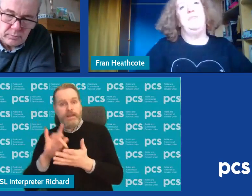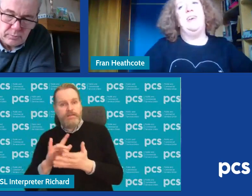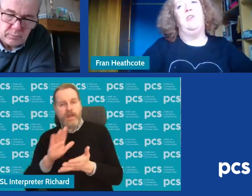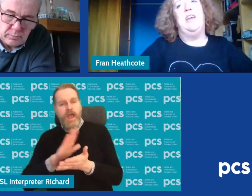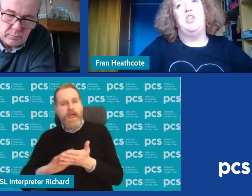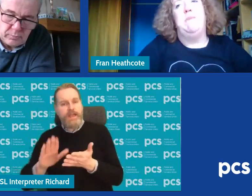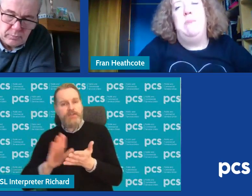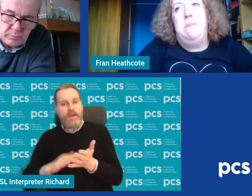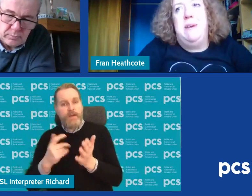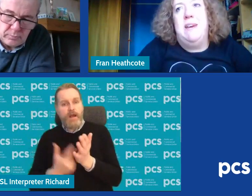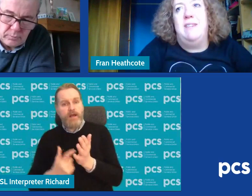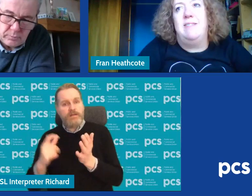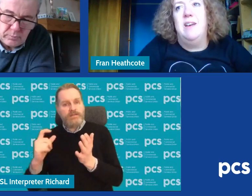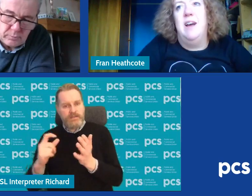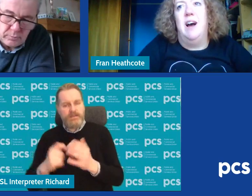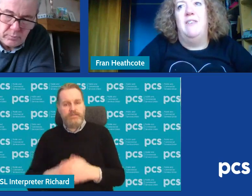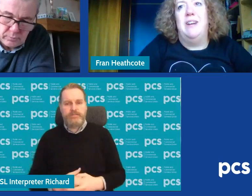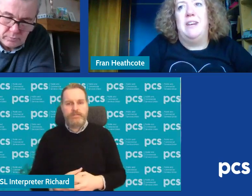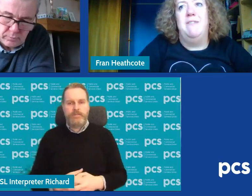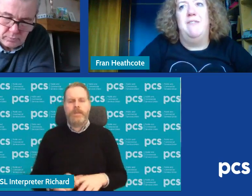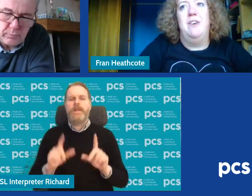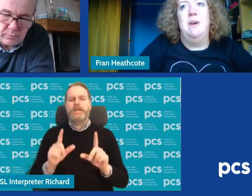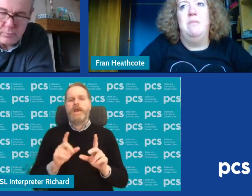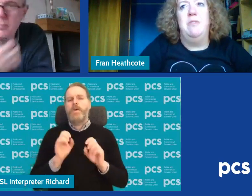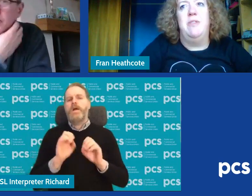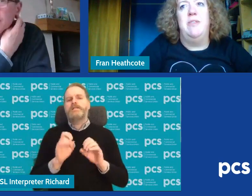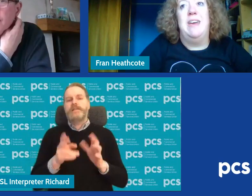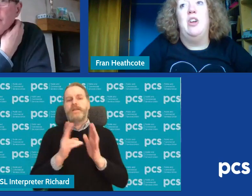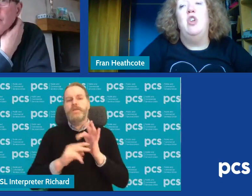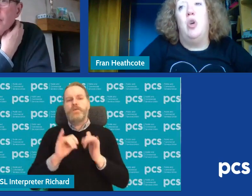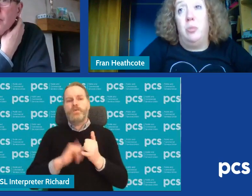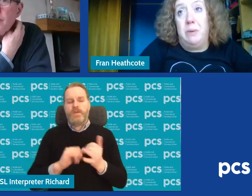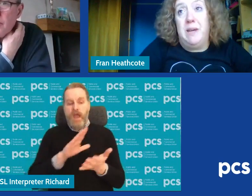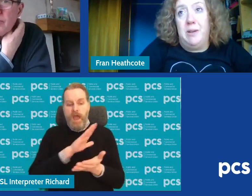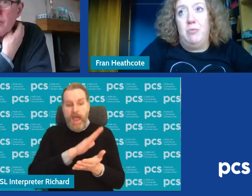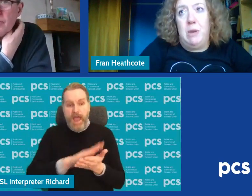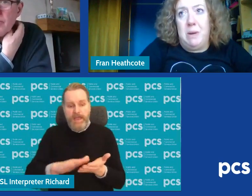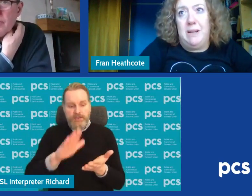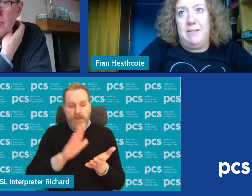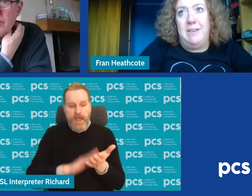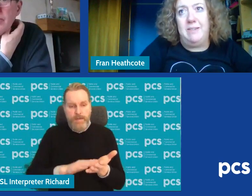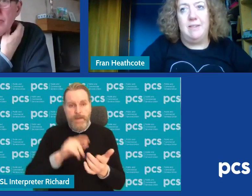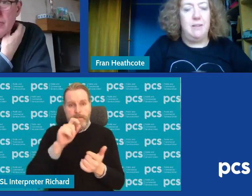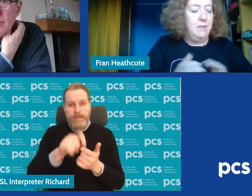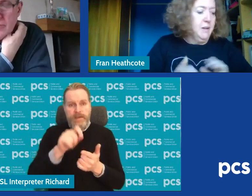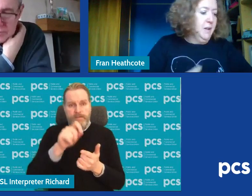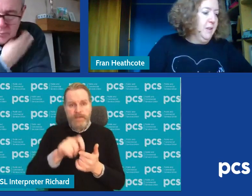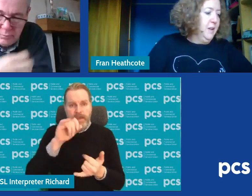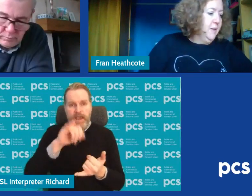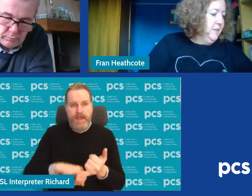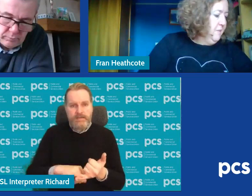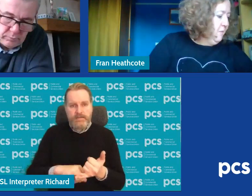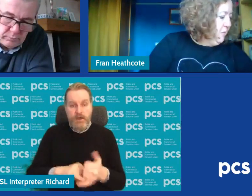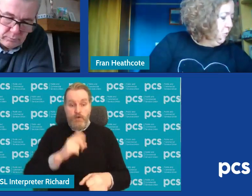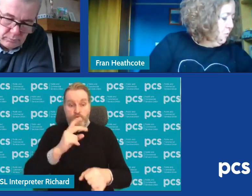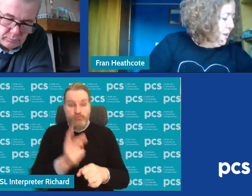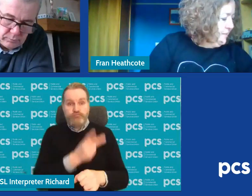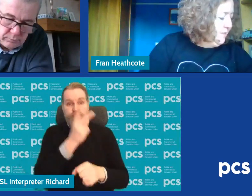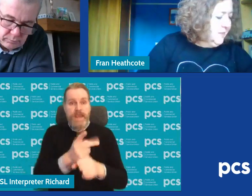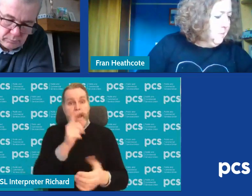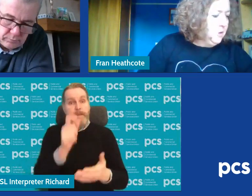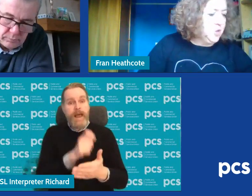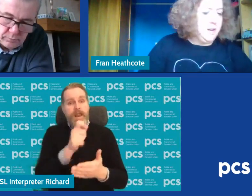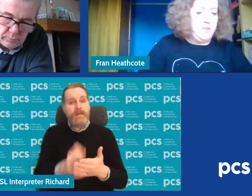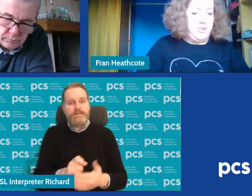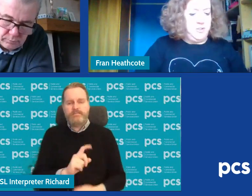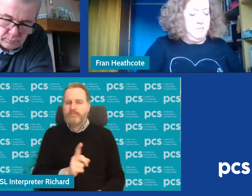Quick update on HMPPS. I've had it confirmed that they are not being reballoted. So the Group President